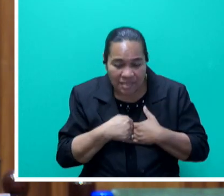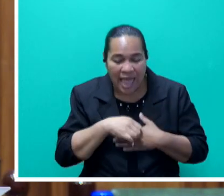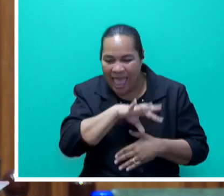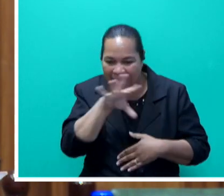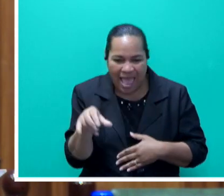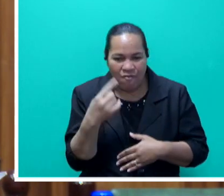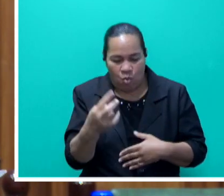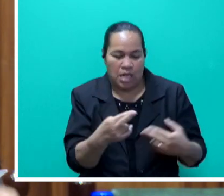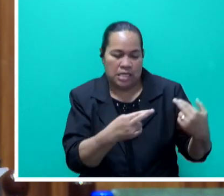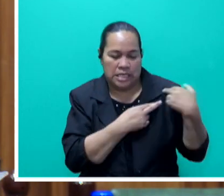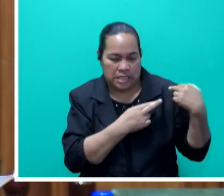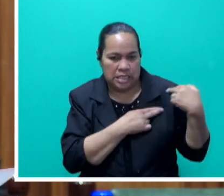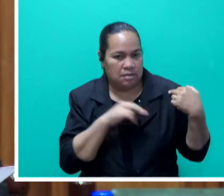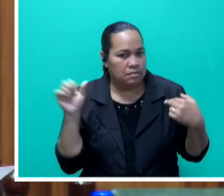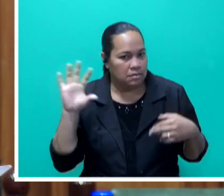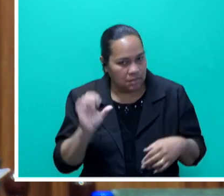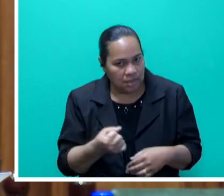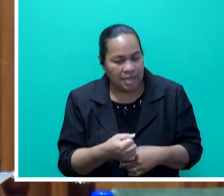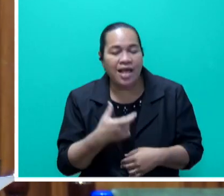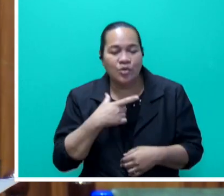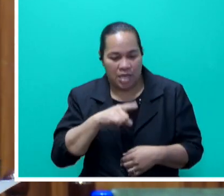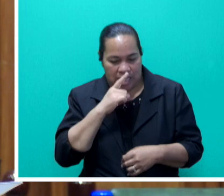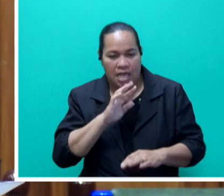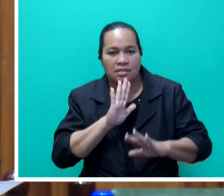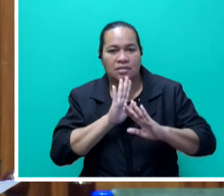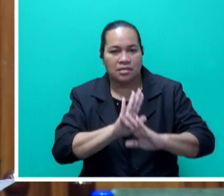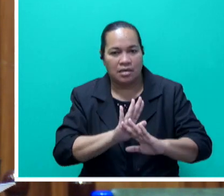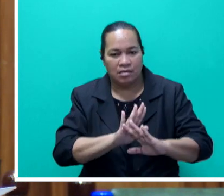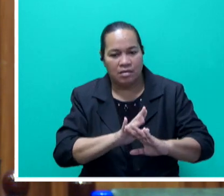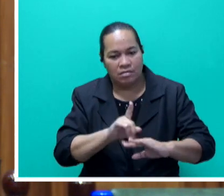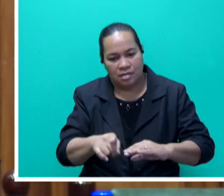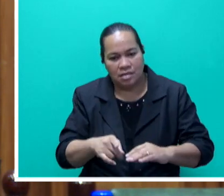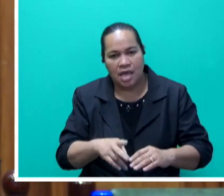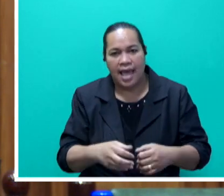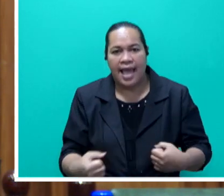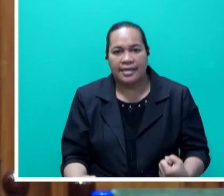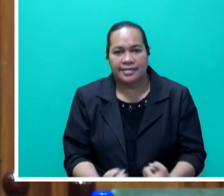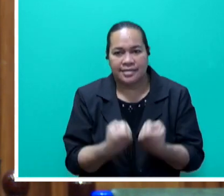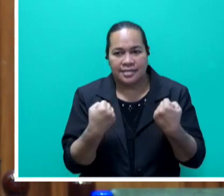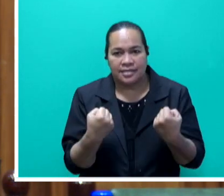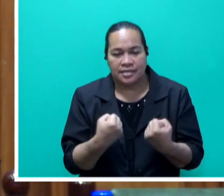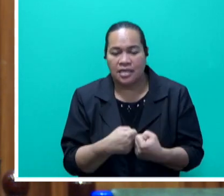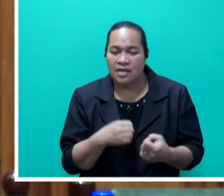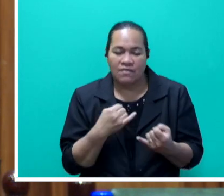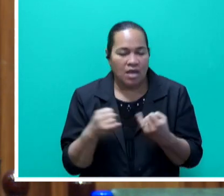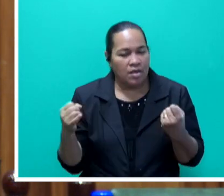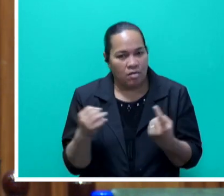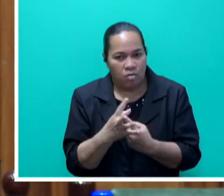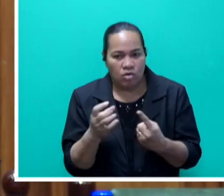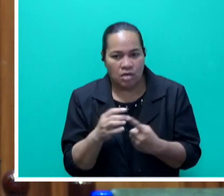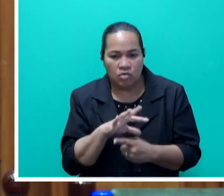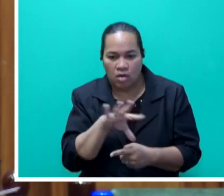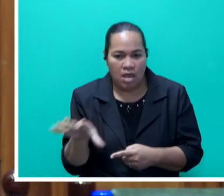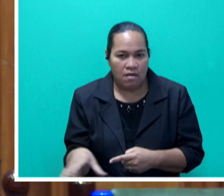everyone's responsibility, and thus the prevention of vehicle accidents and road fatalities is of utmost importance to